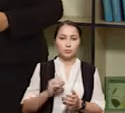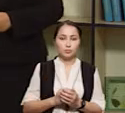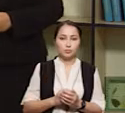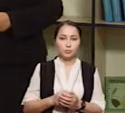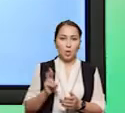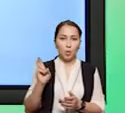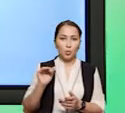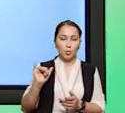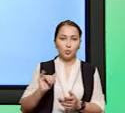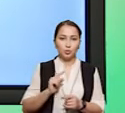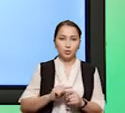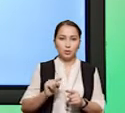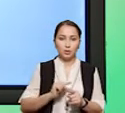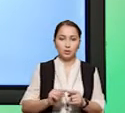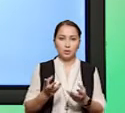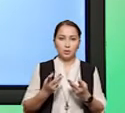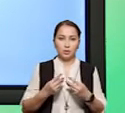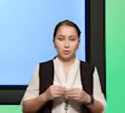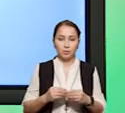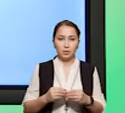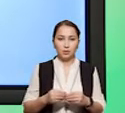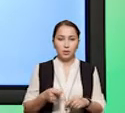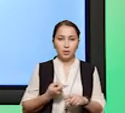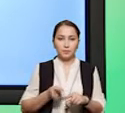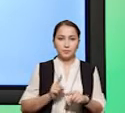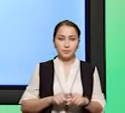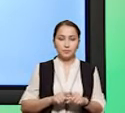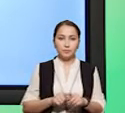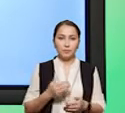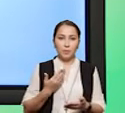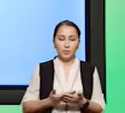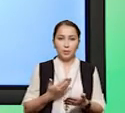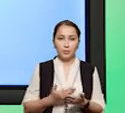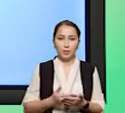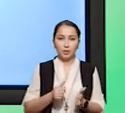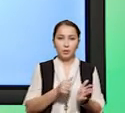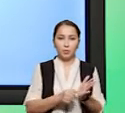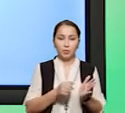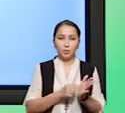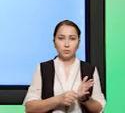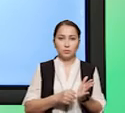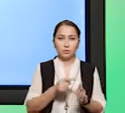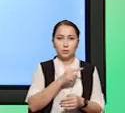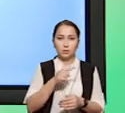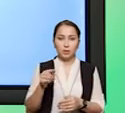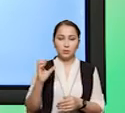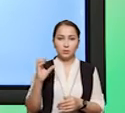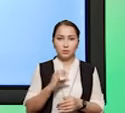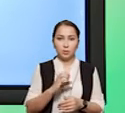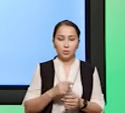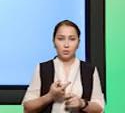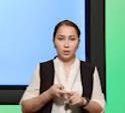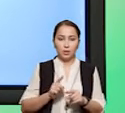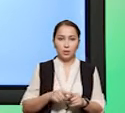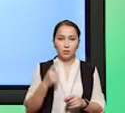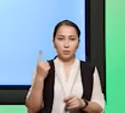kumush atomini tezligini hisoblab chiqdi. Bu taxminan 600 metr taqsim sekund chiqdi. Bu degani